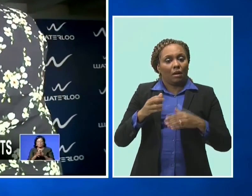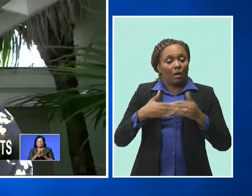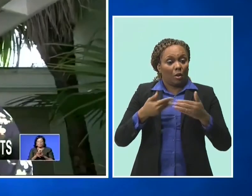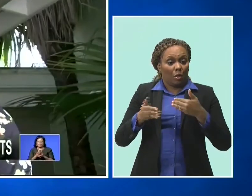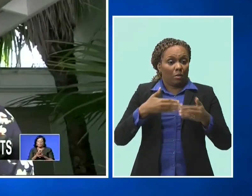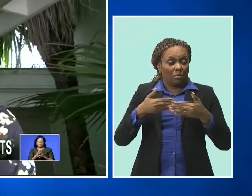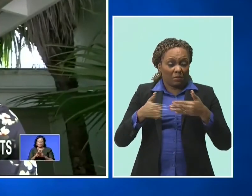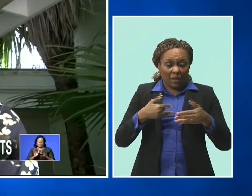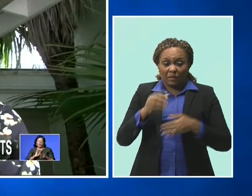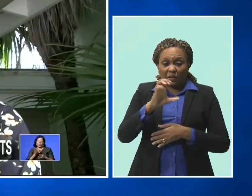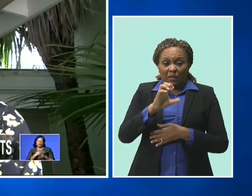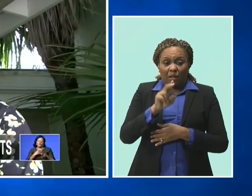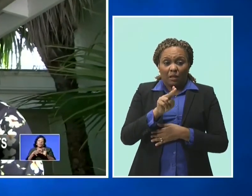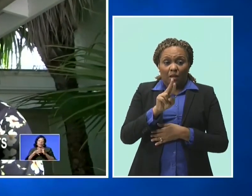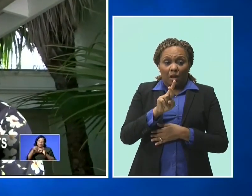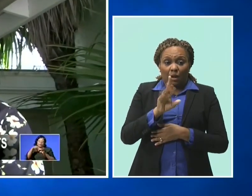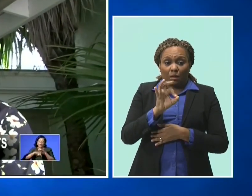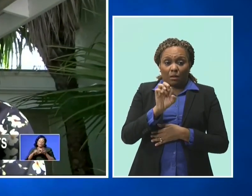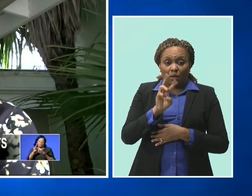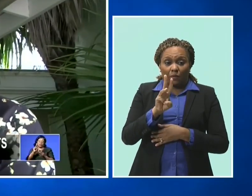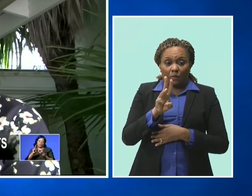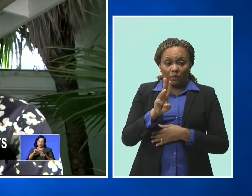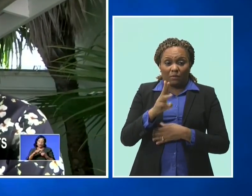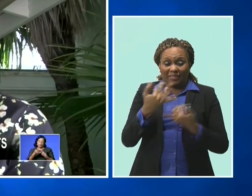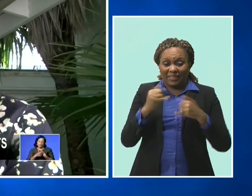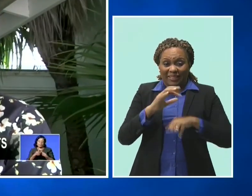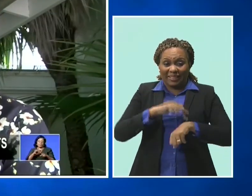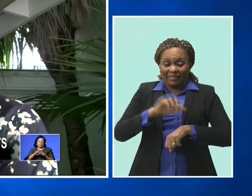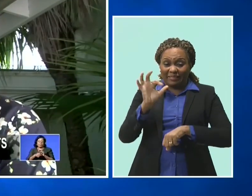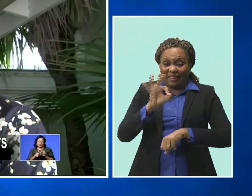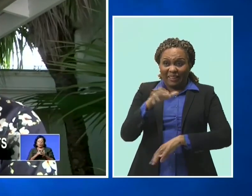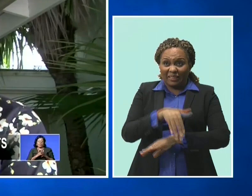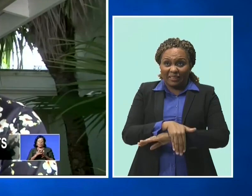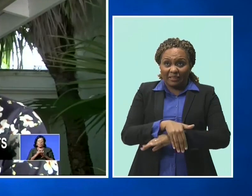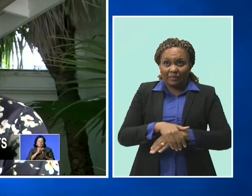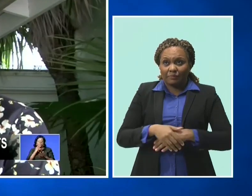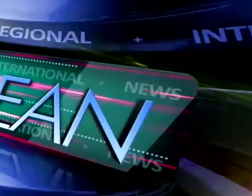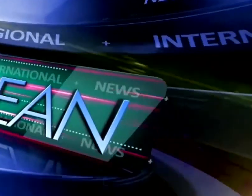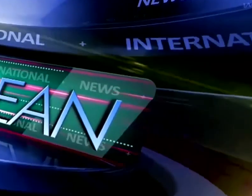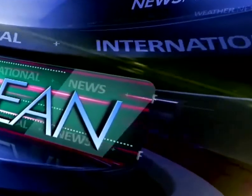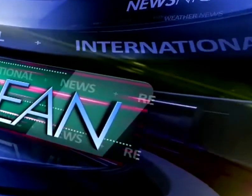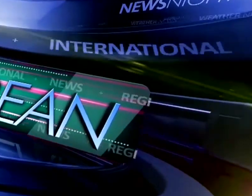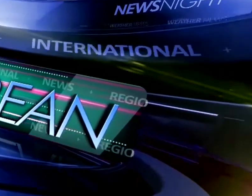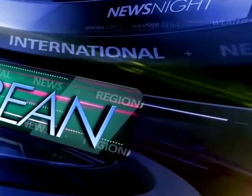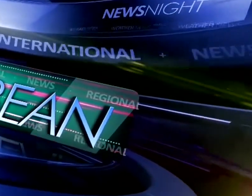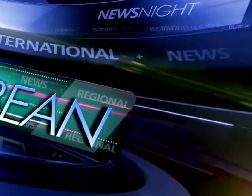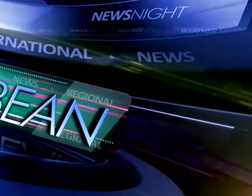Because we've been locked down for like 2 months, so it's good to have a change of environment.